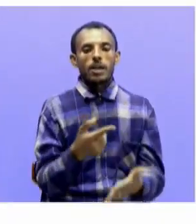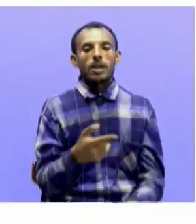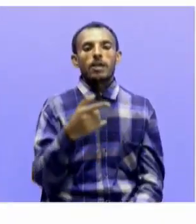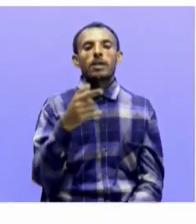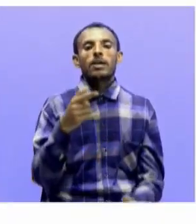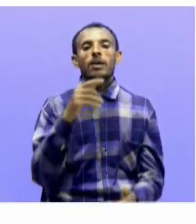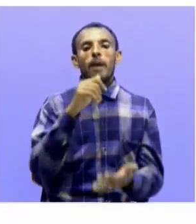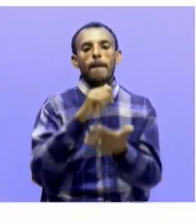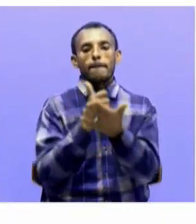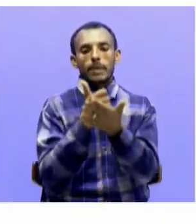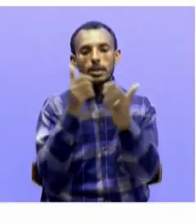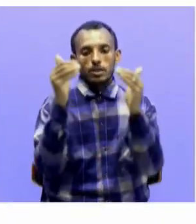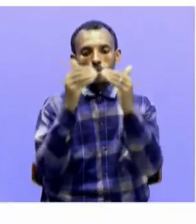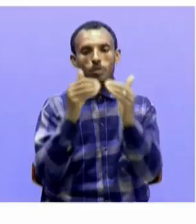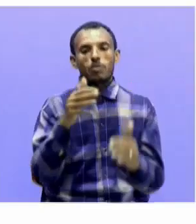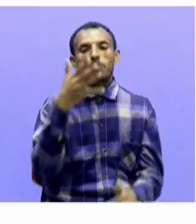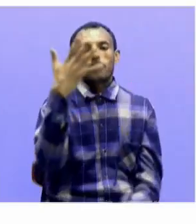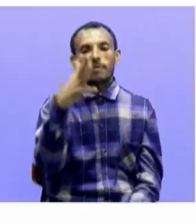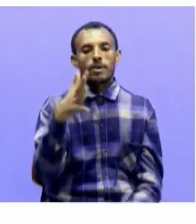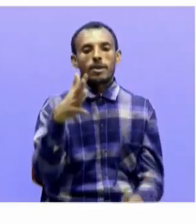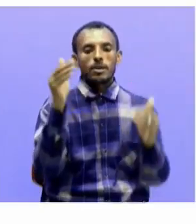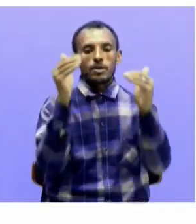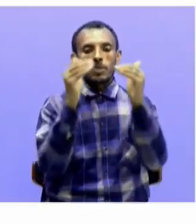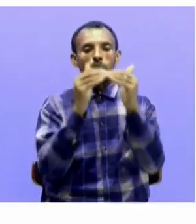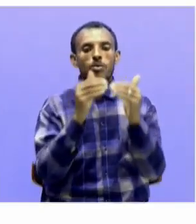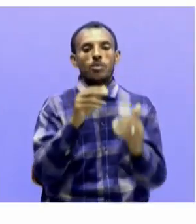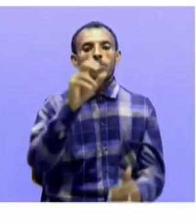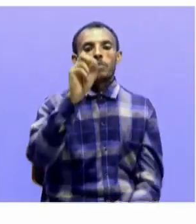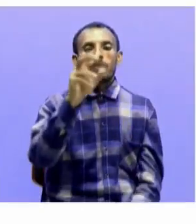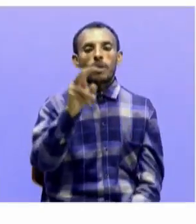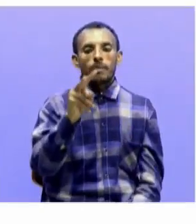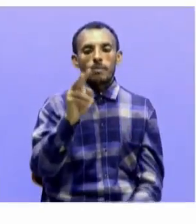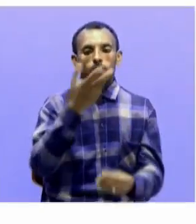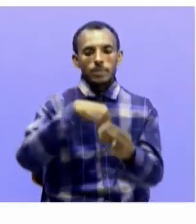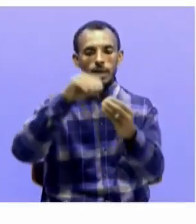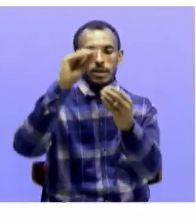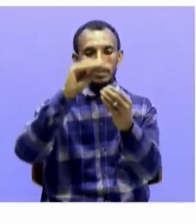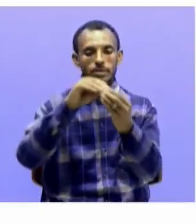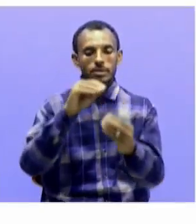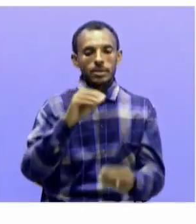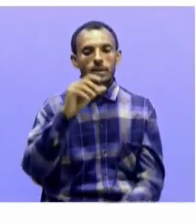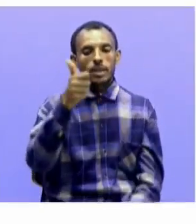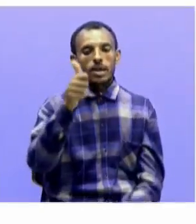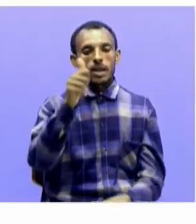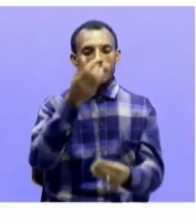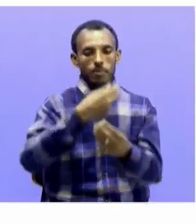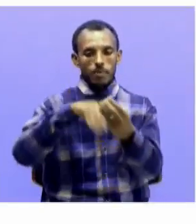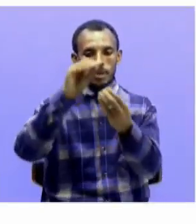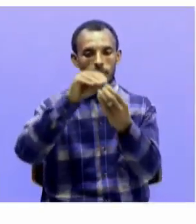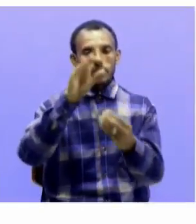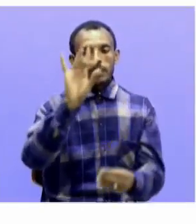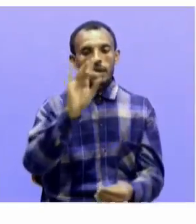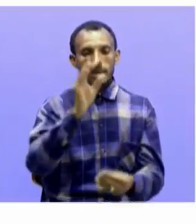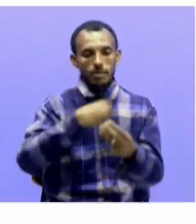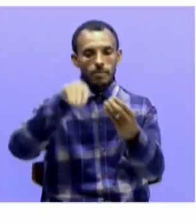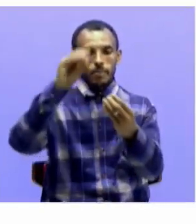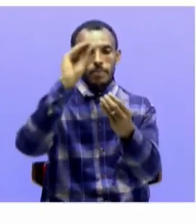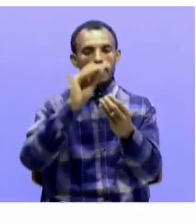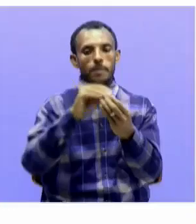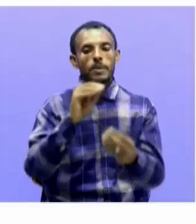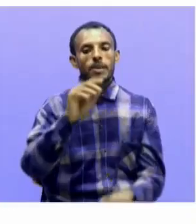15. 15 is equal to 12 plus 10 plus 8